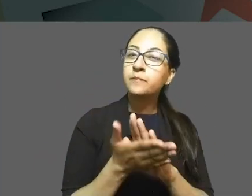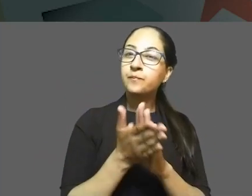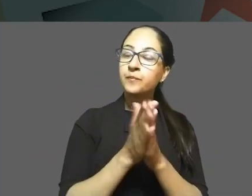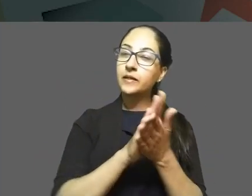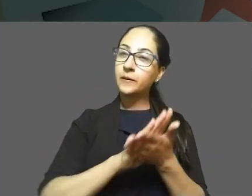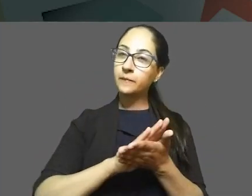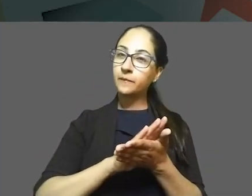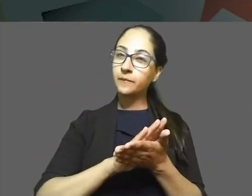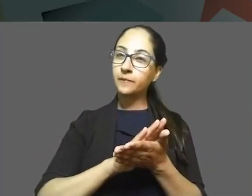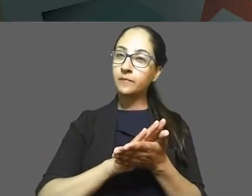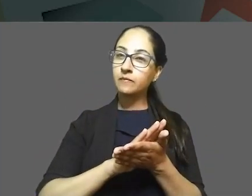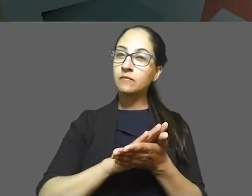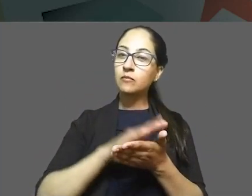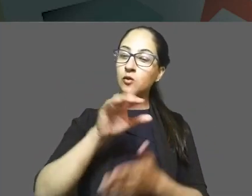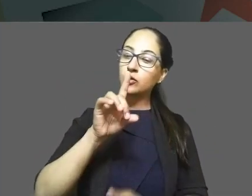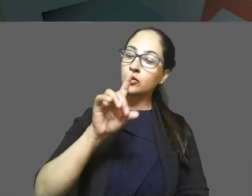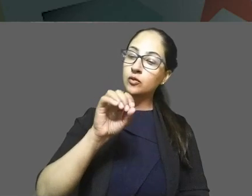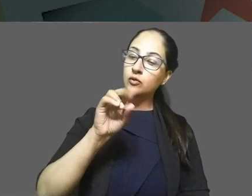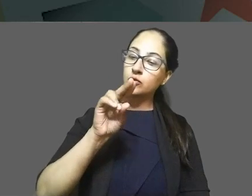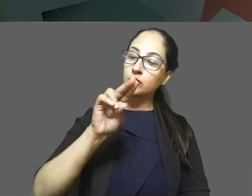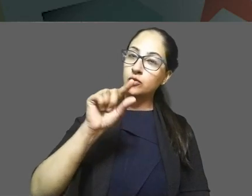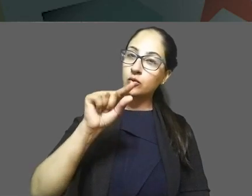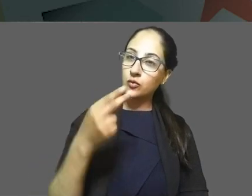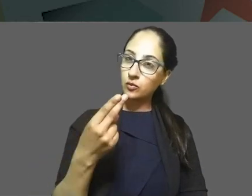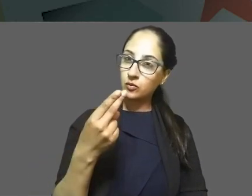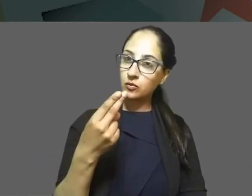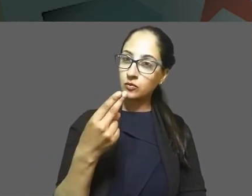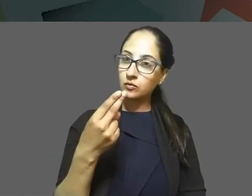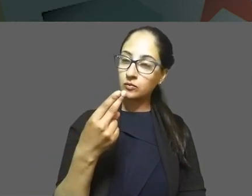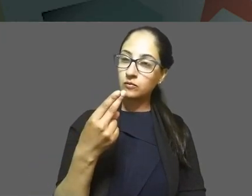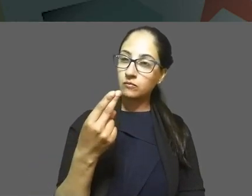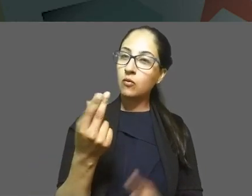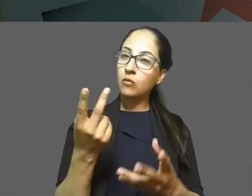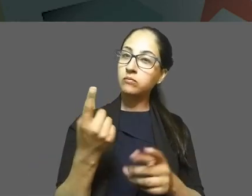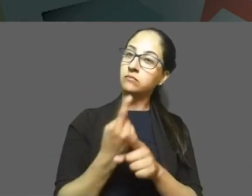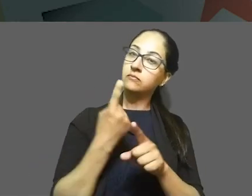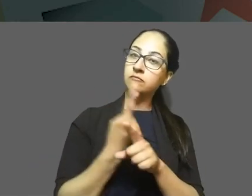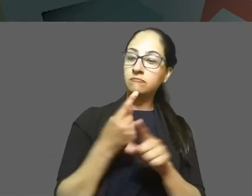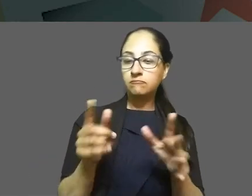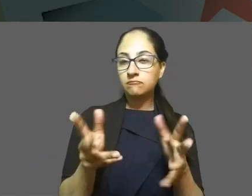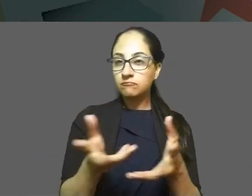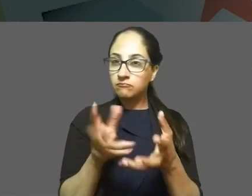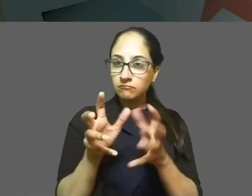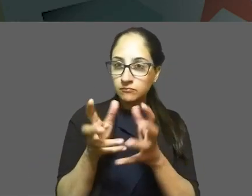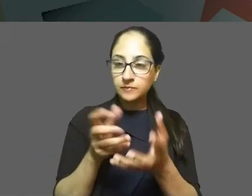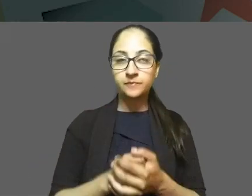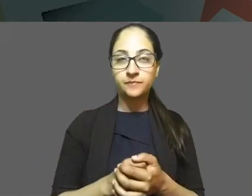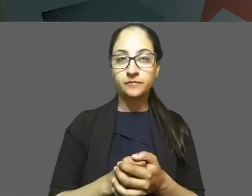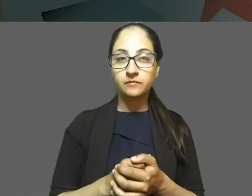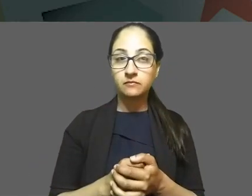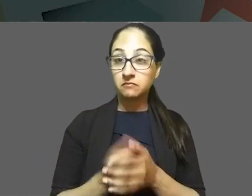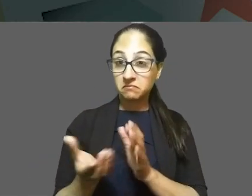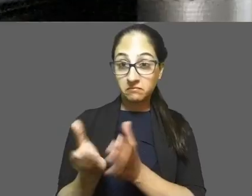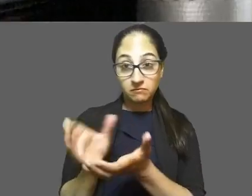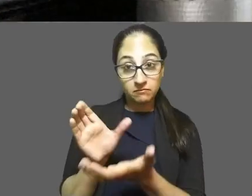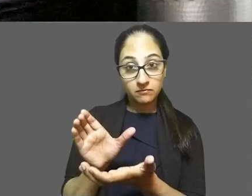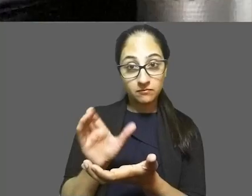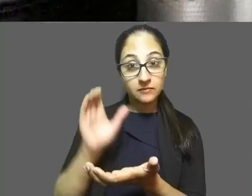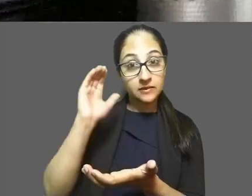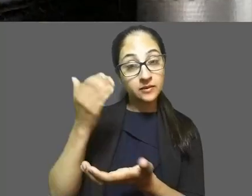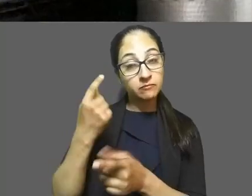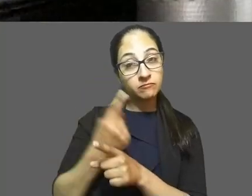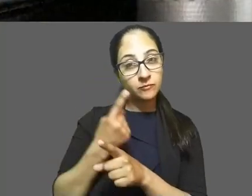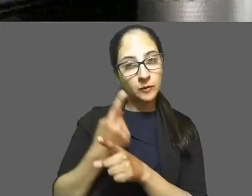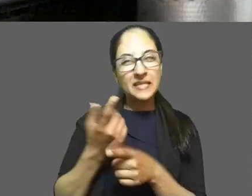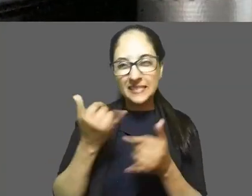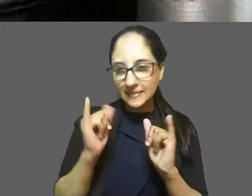become less and less sticky and should start to form into a dough-like substance.